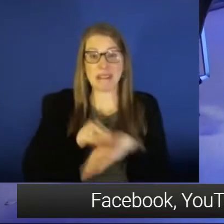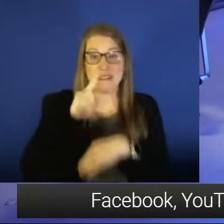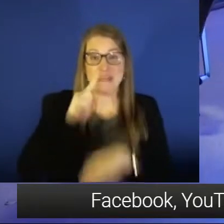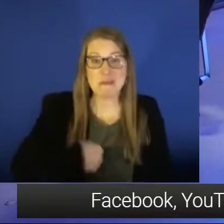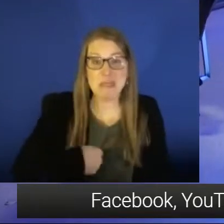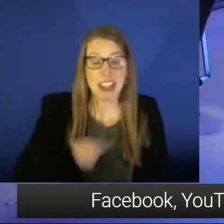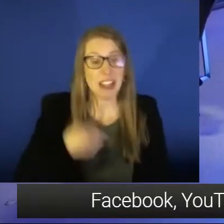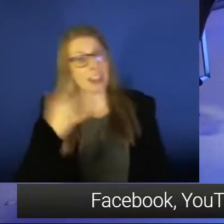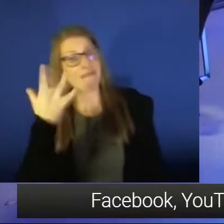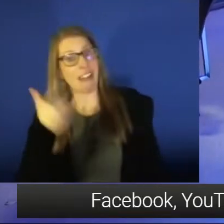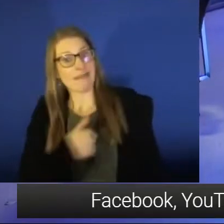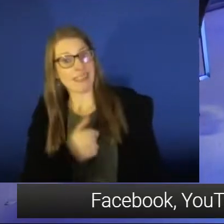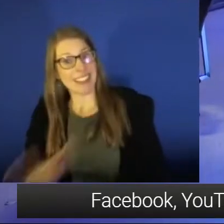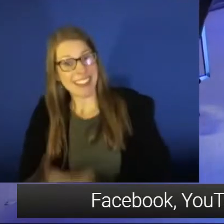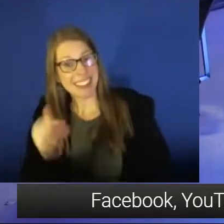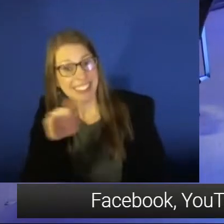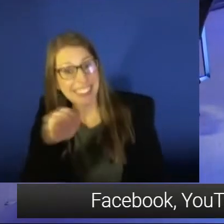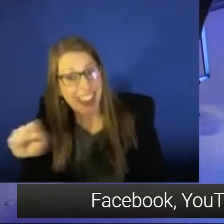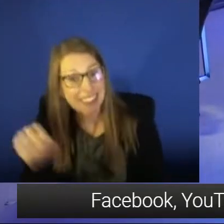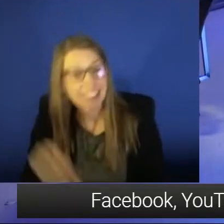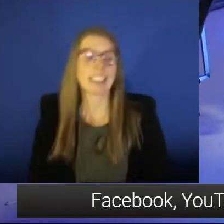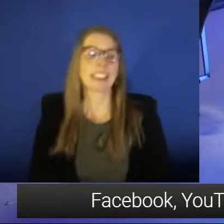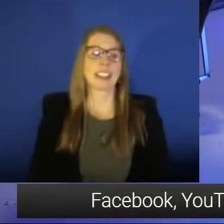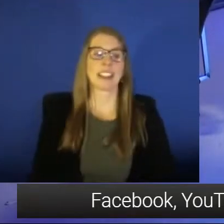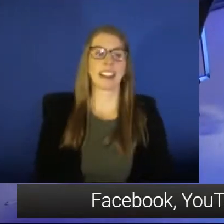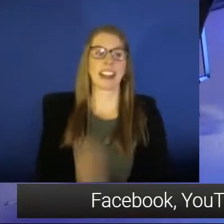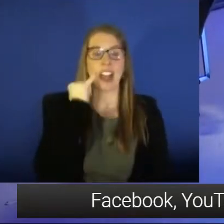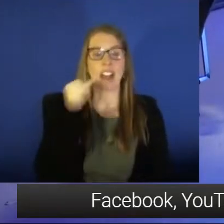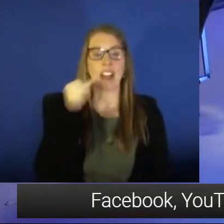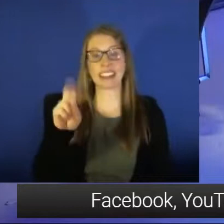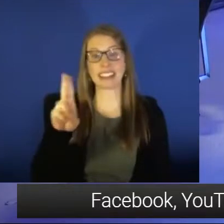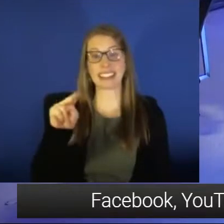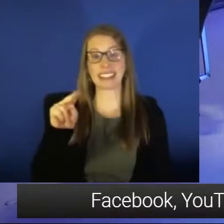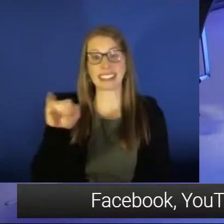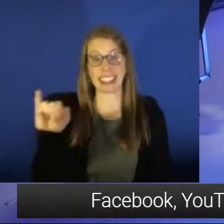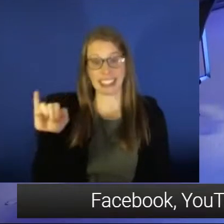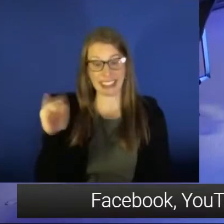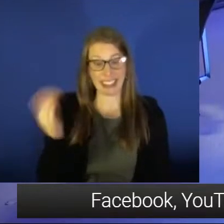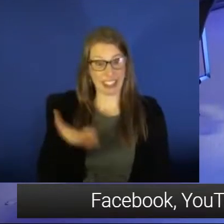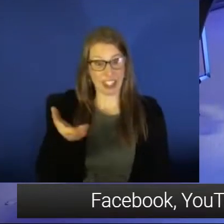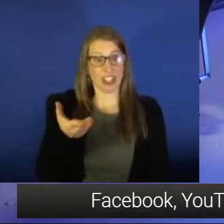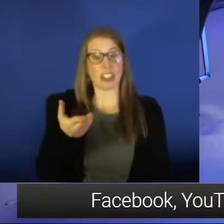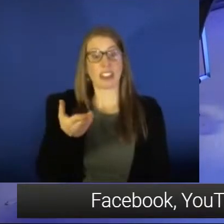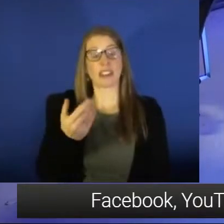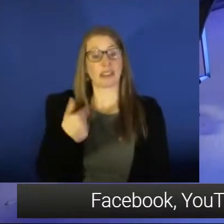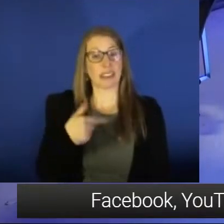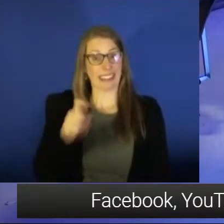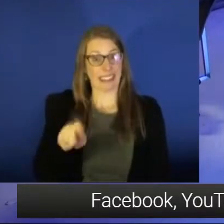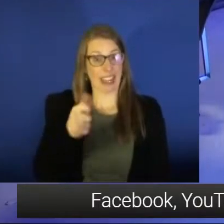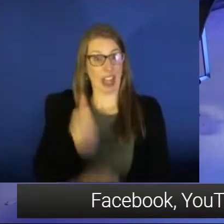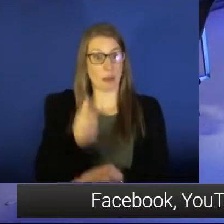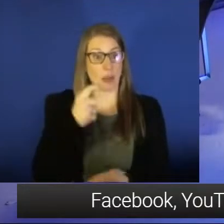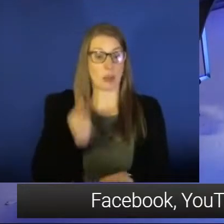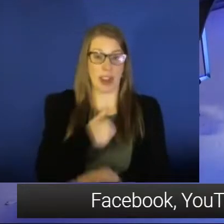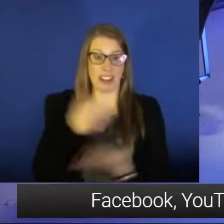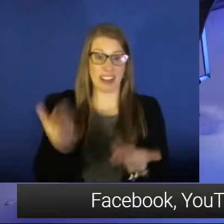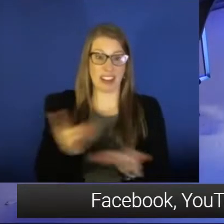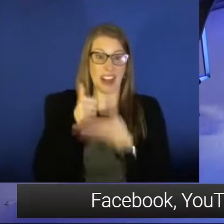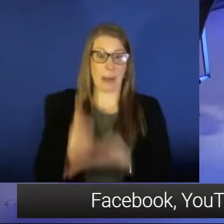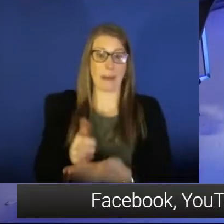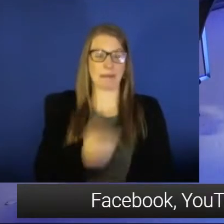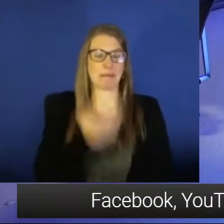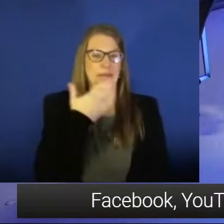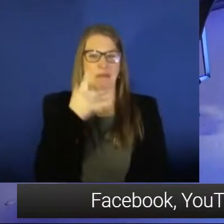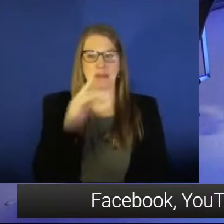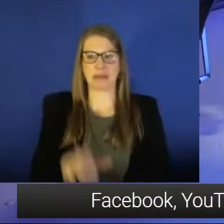here. That's why we're going to ask questions in the audience. If Sonny says needs a little help, we're here to help. That you are here. Okay, We're here to thank you. Thank you for that. We're going to move on to talk about